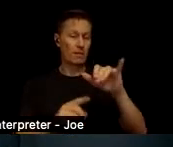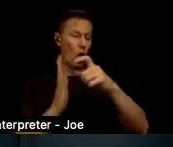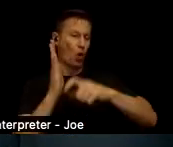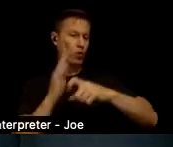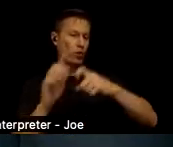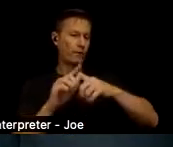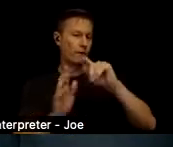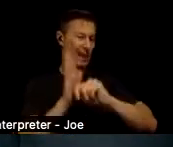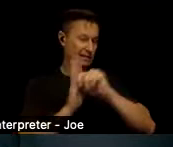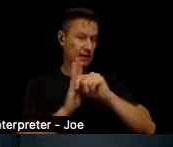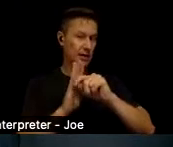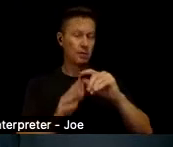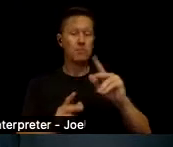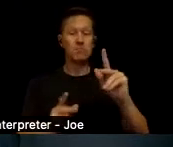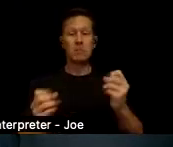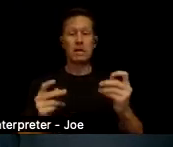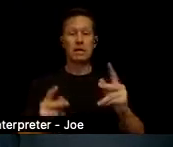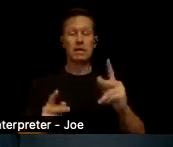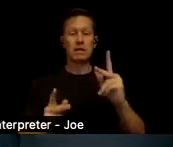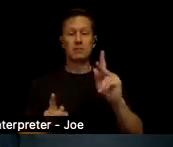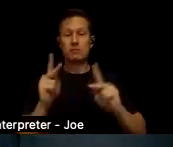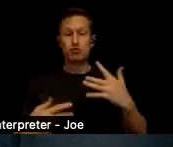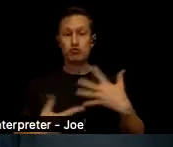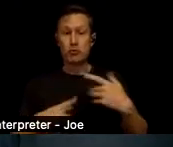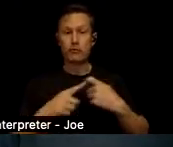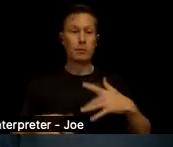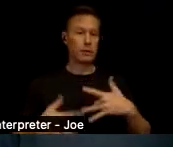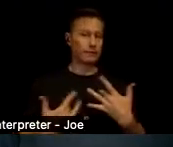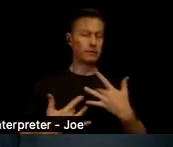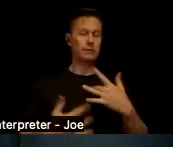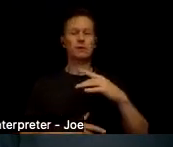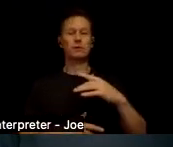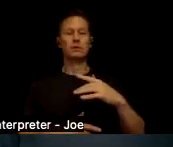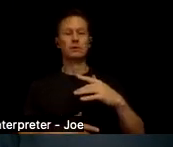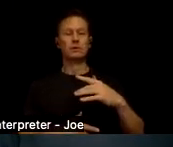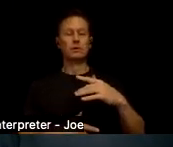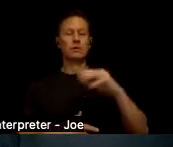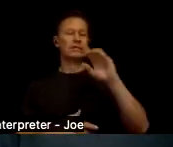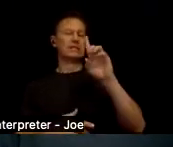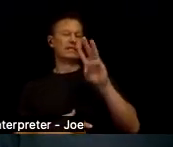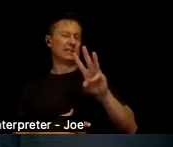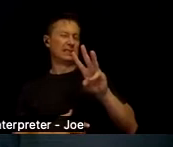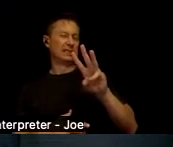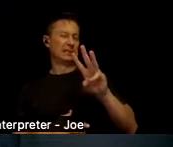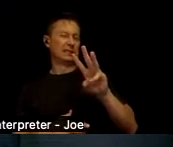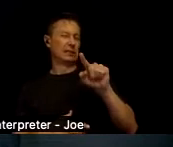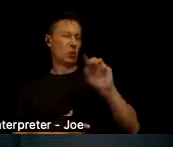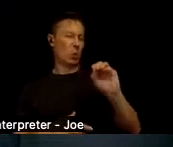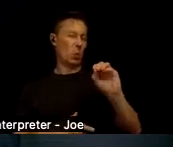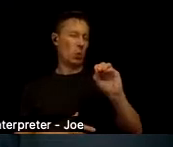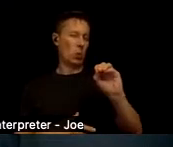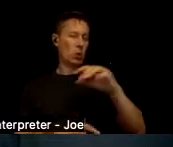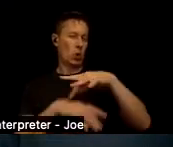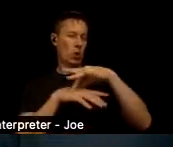impact of this event. So a magnitude 6 in the desert isn't a hugely